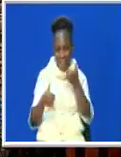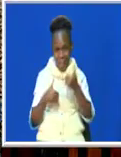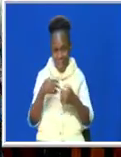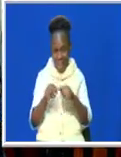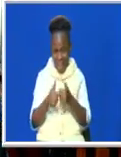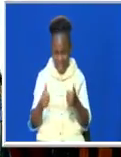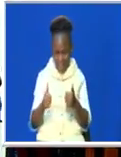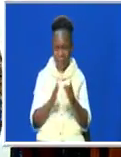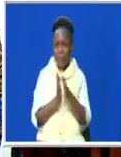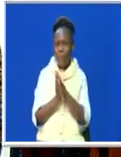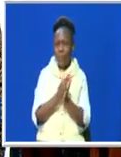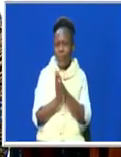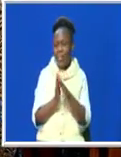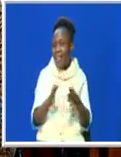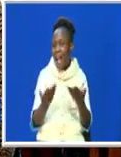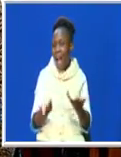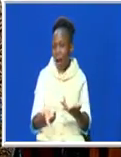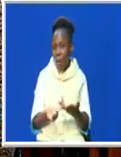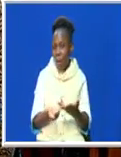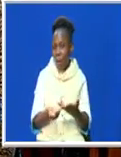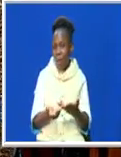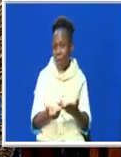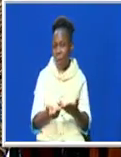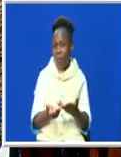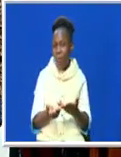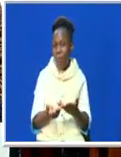And it goes like this.